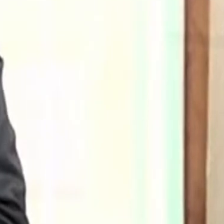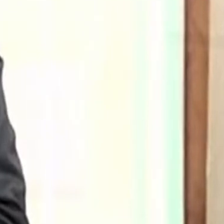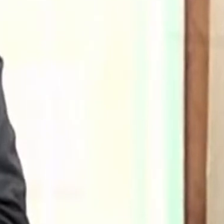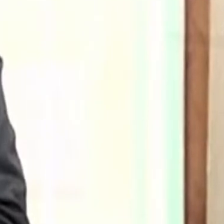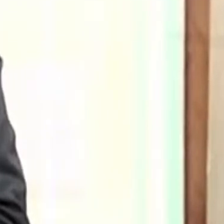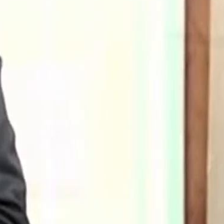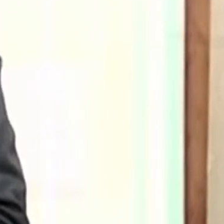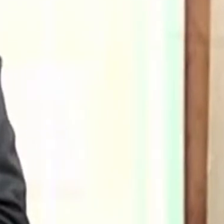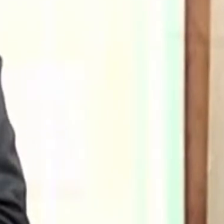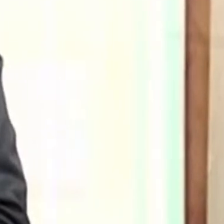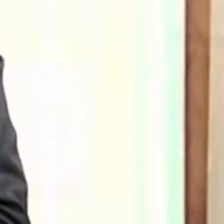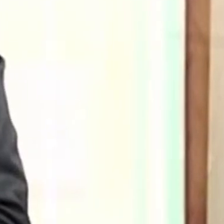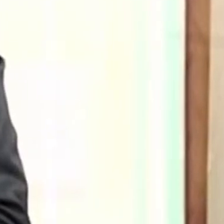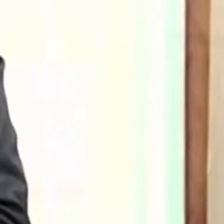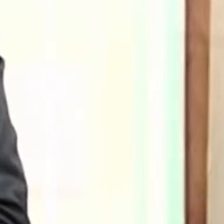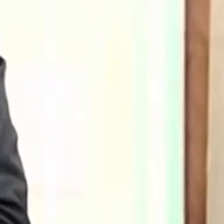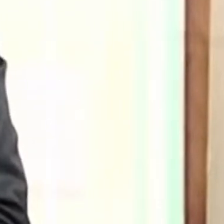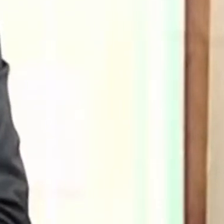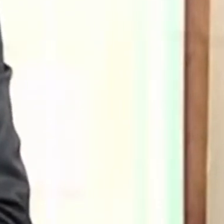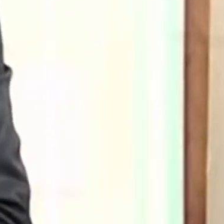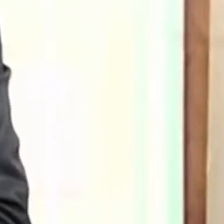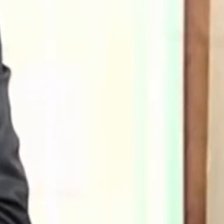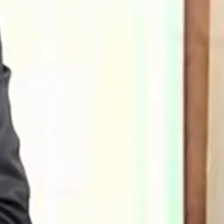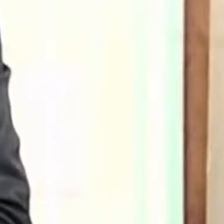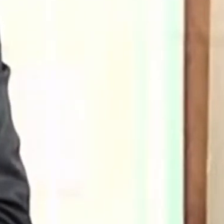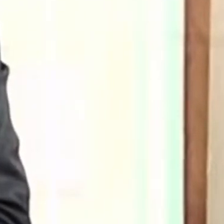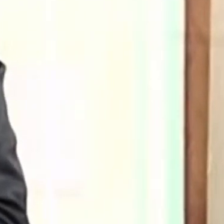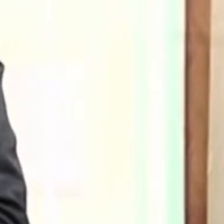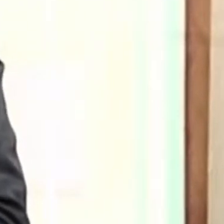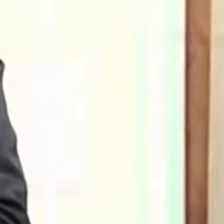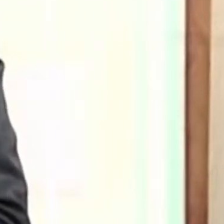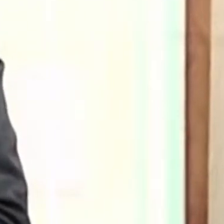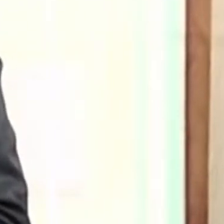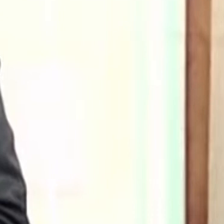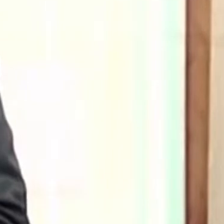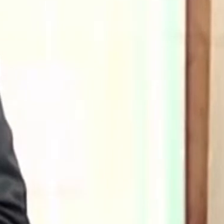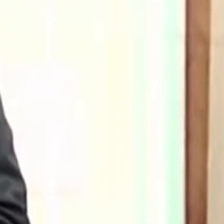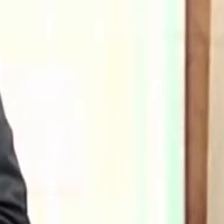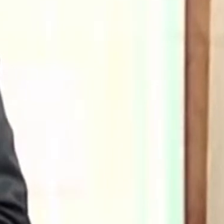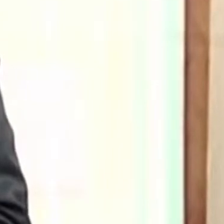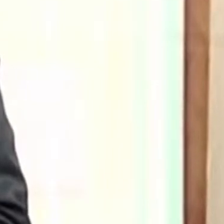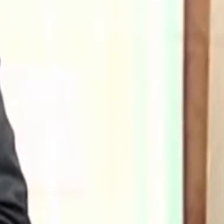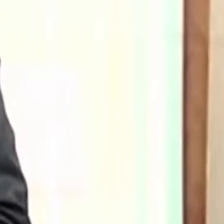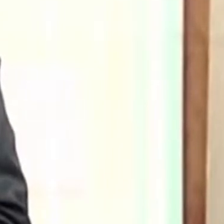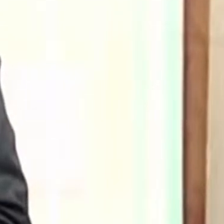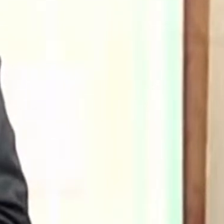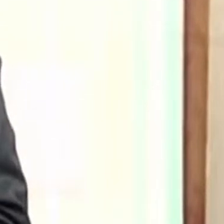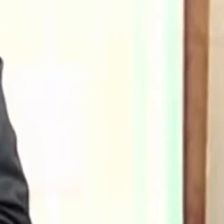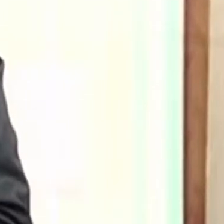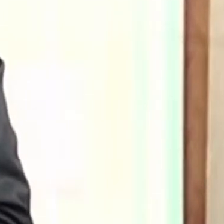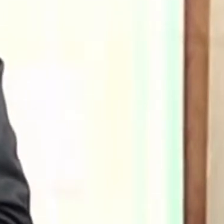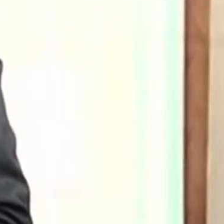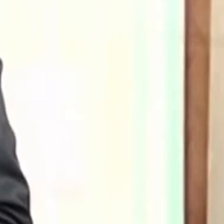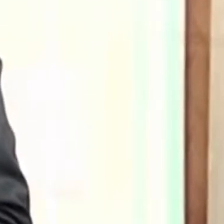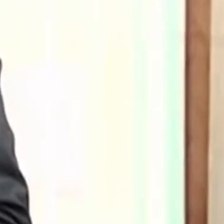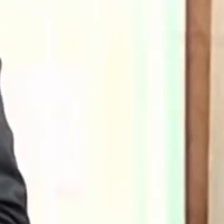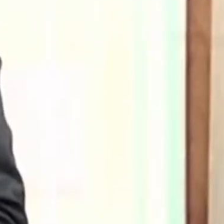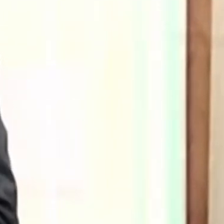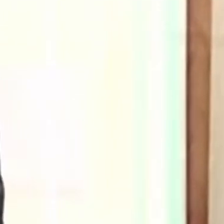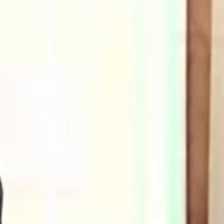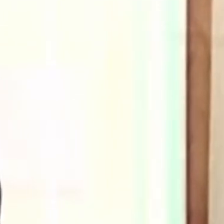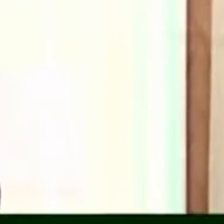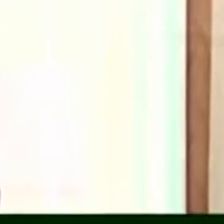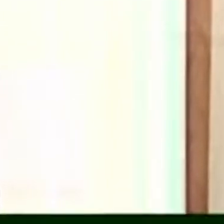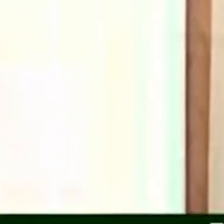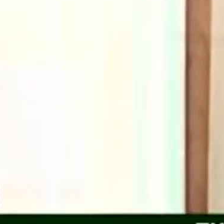constituencies do face. And we've interacted with quite a number of members of Parliament. My sign language interpreter